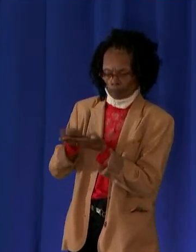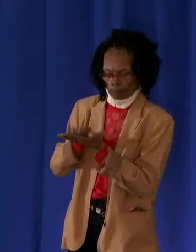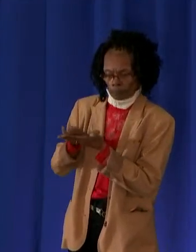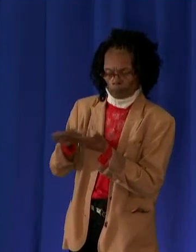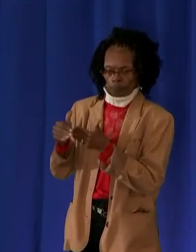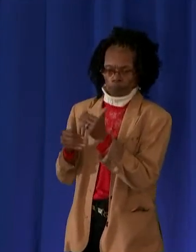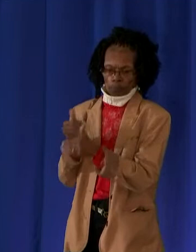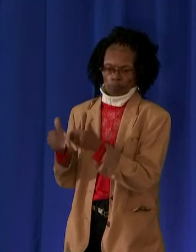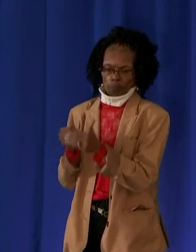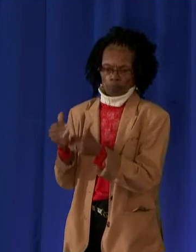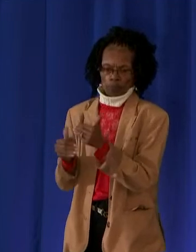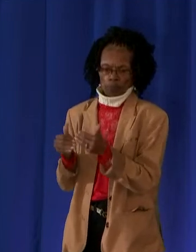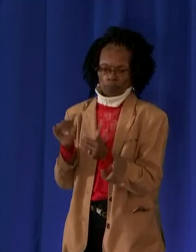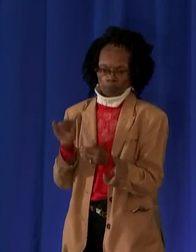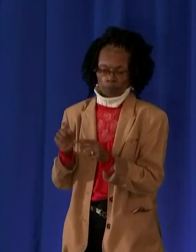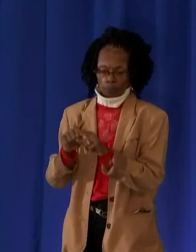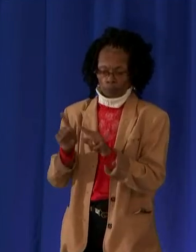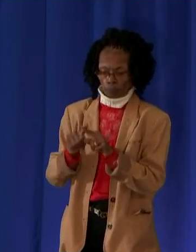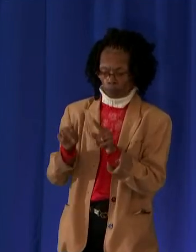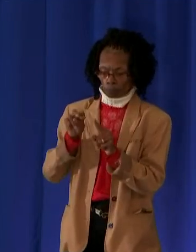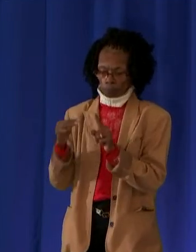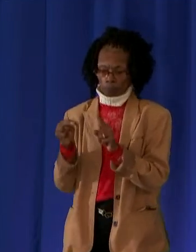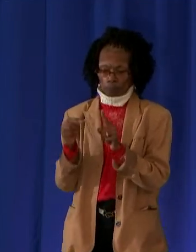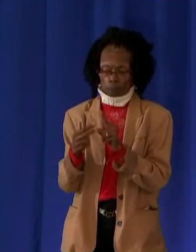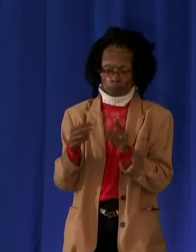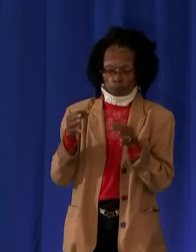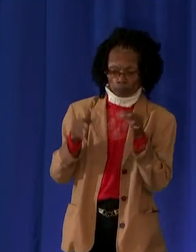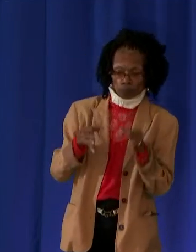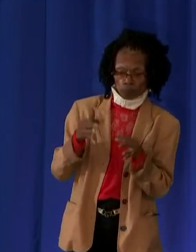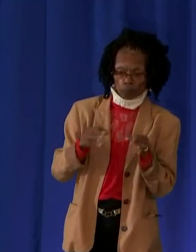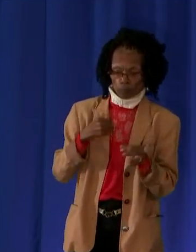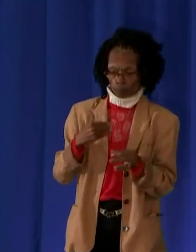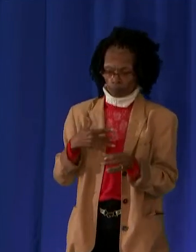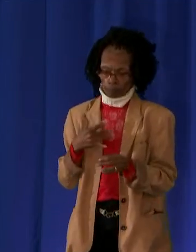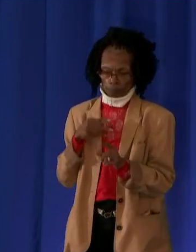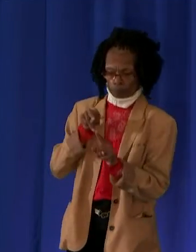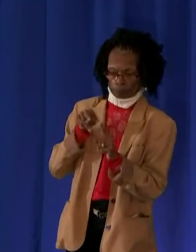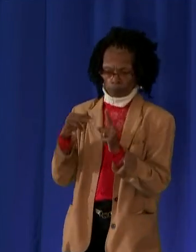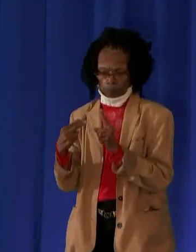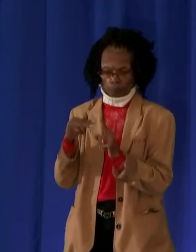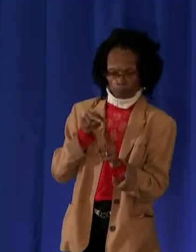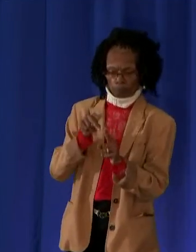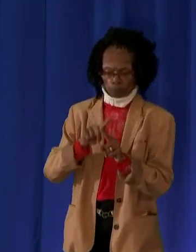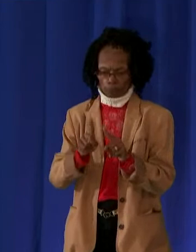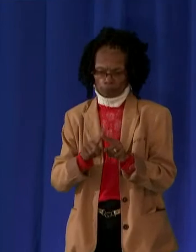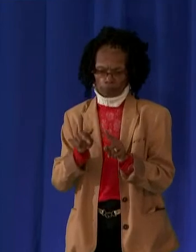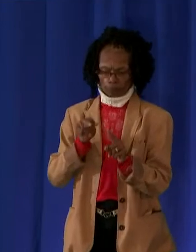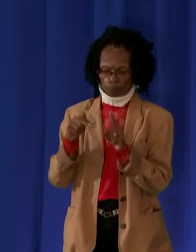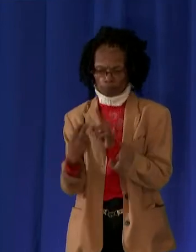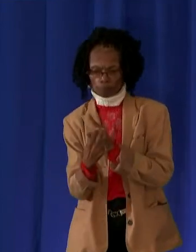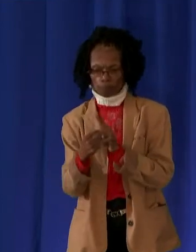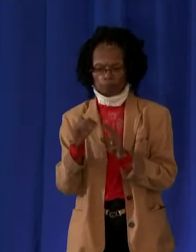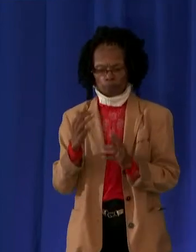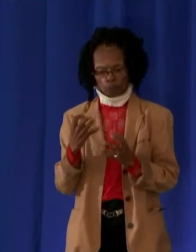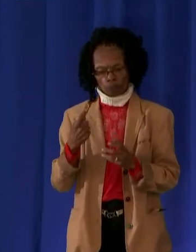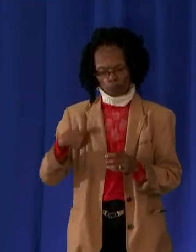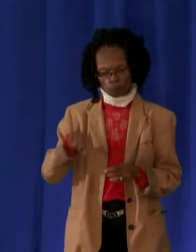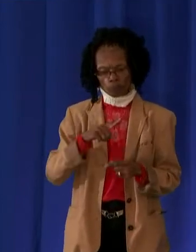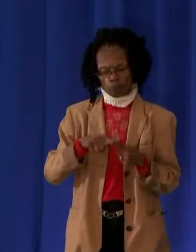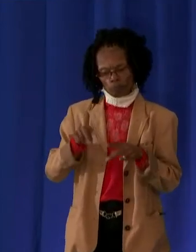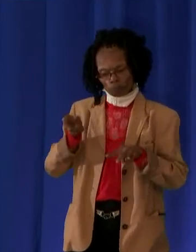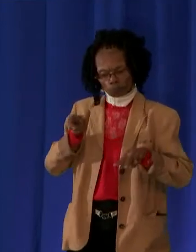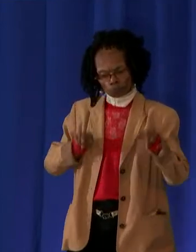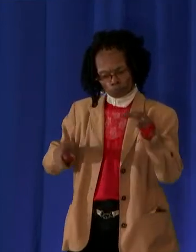process and that different viewpoints of attorneys, and attorneys do have different viewpoints on the issue, have the time to look at